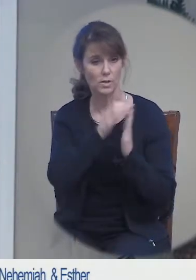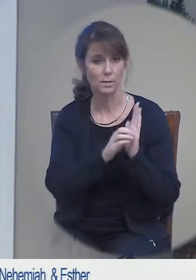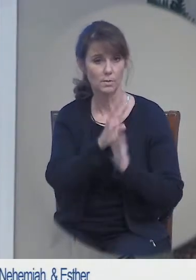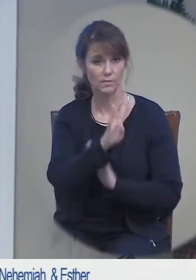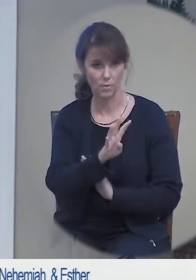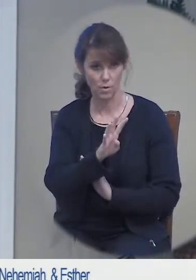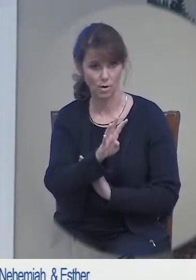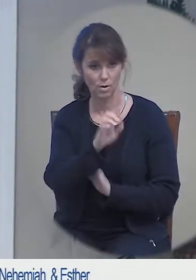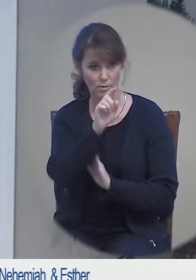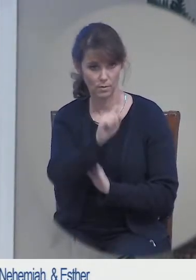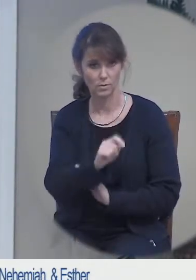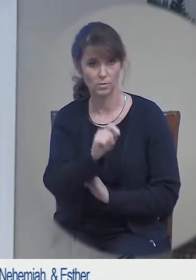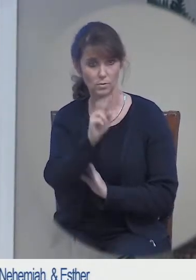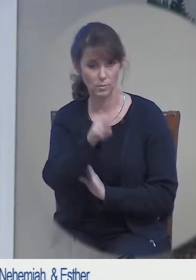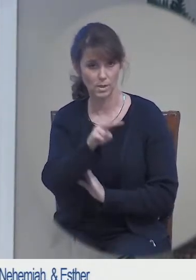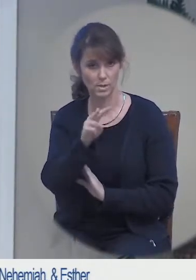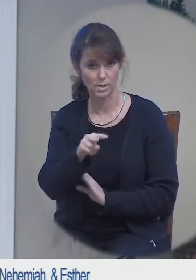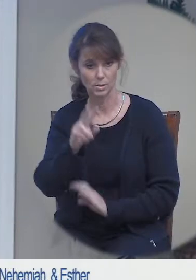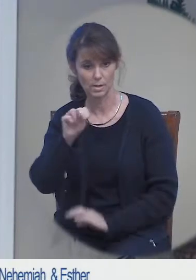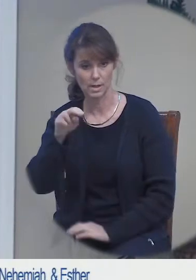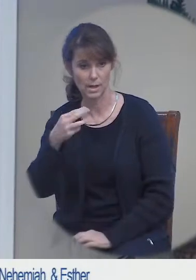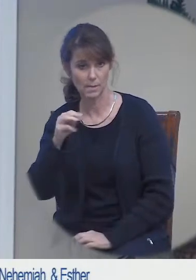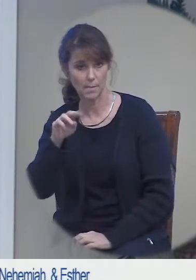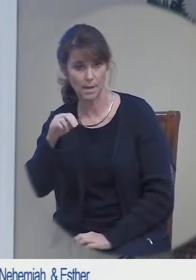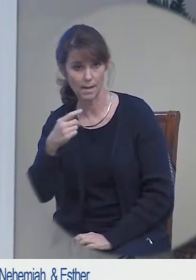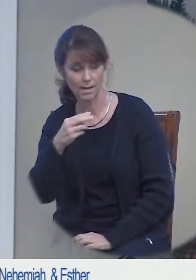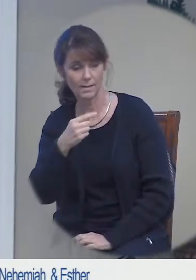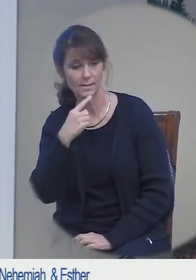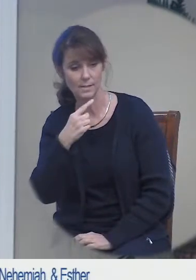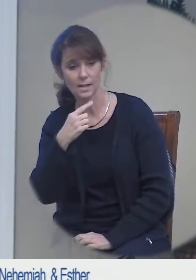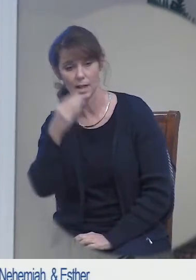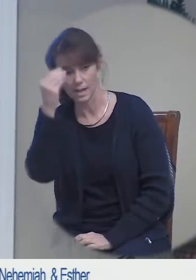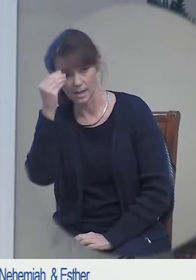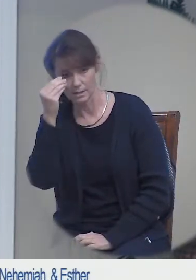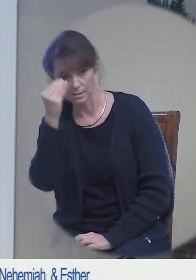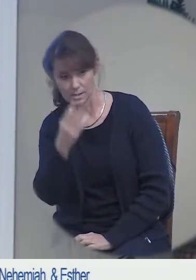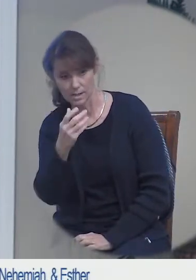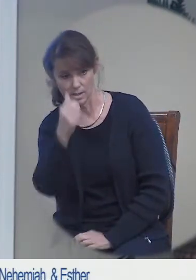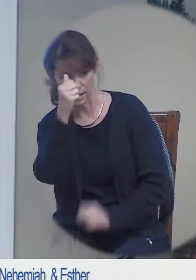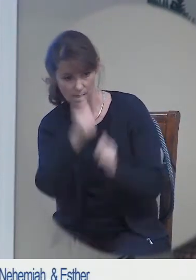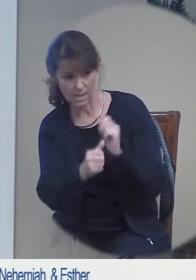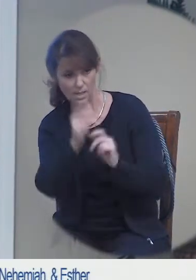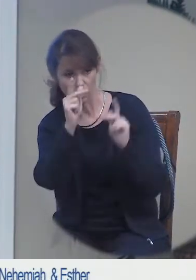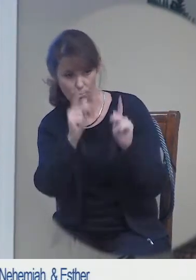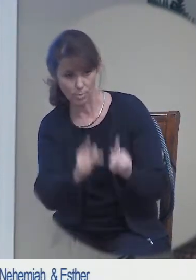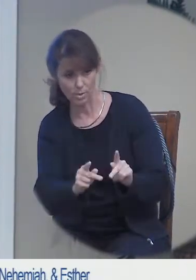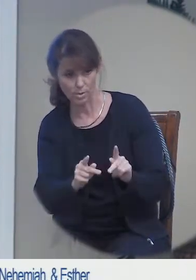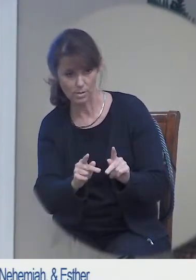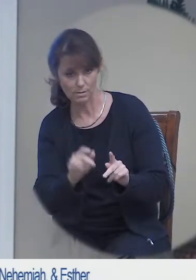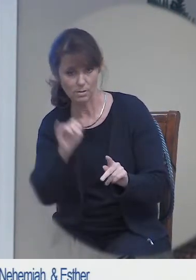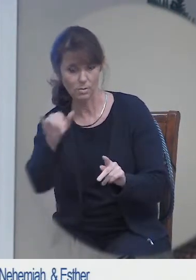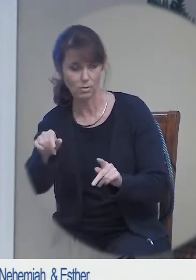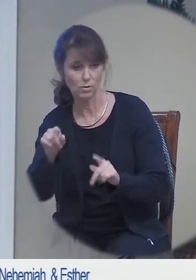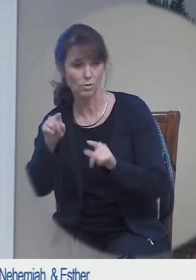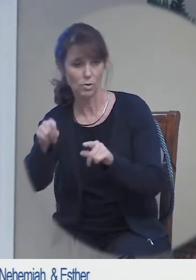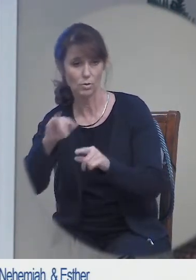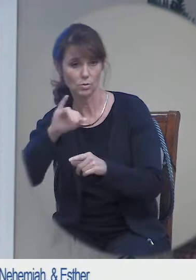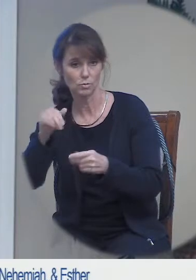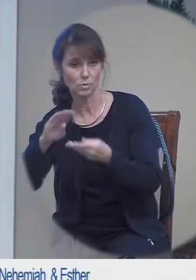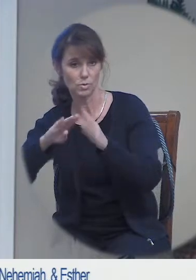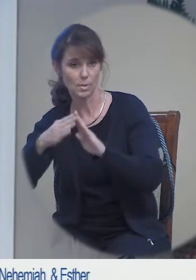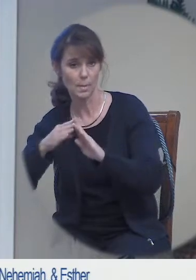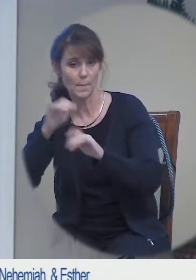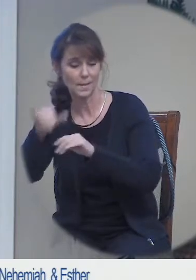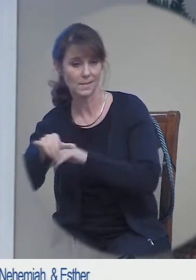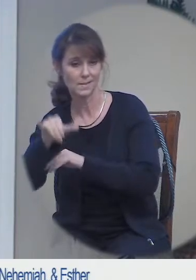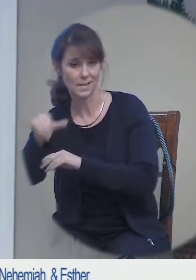22. Nehemiah said at that time, I said to the people, let each man with his servants spend the night within Jerusalem, so that they may